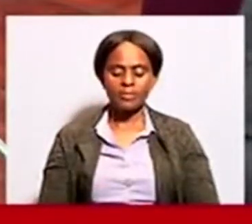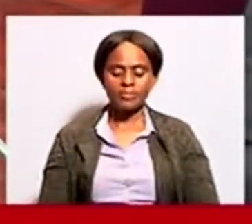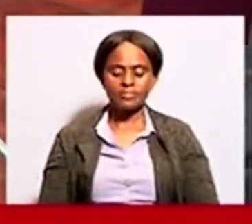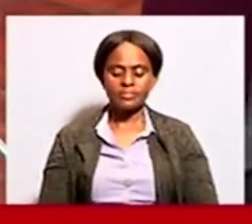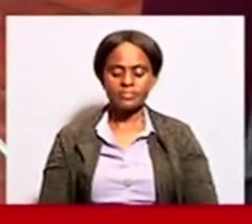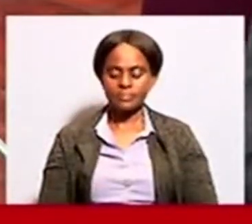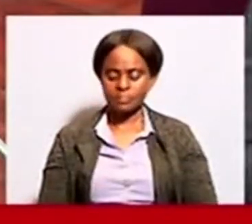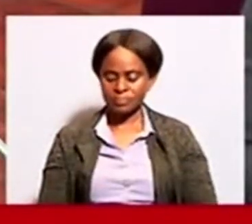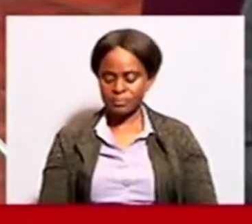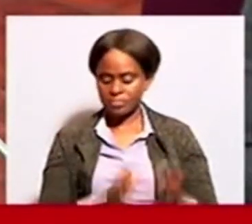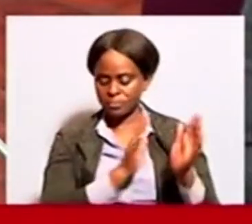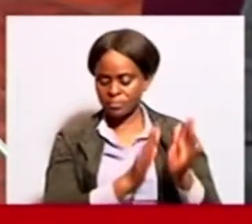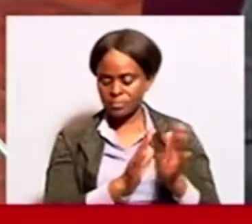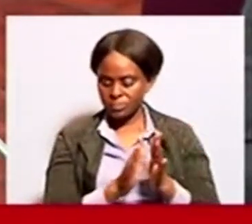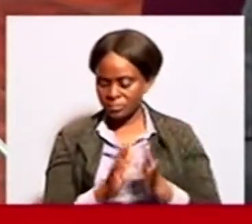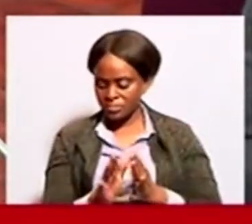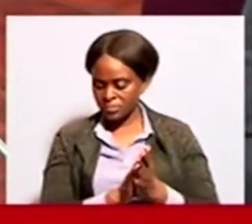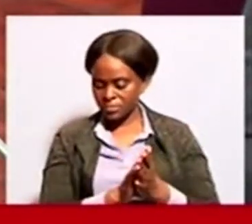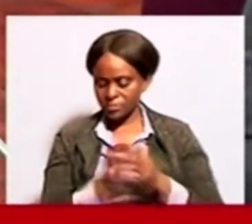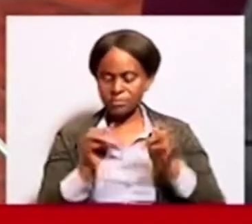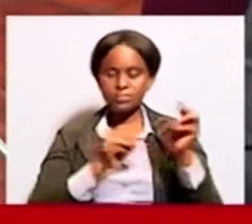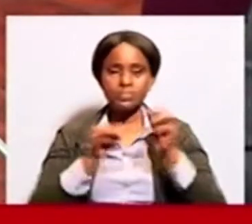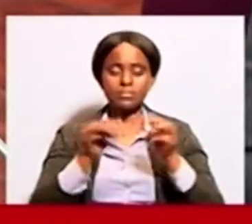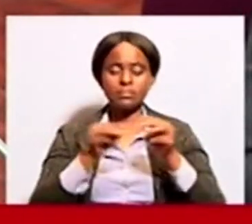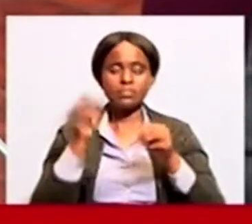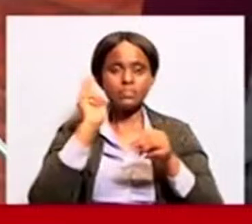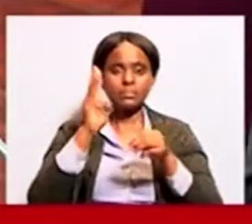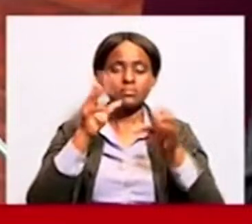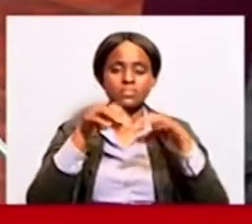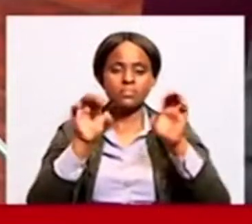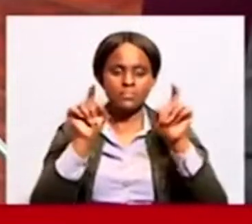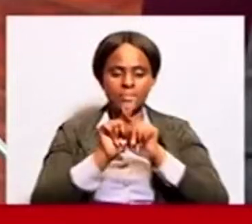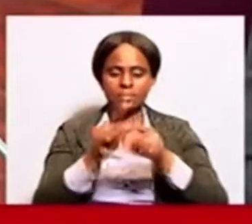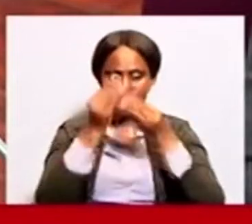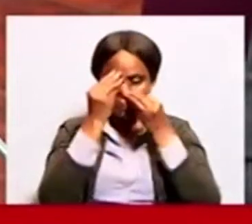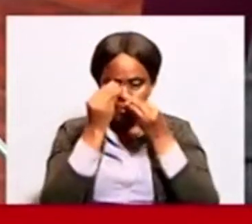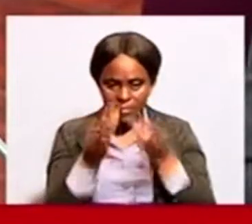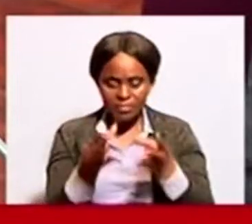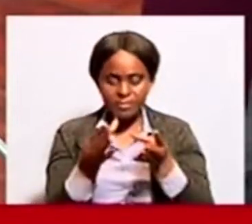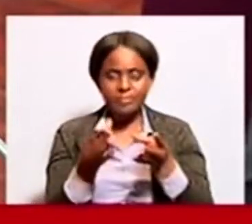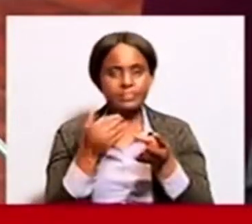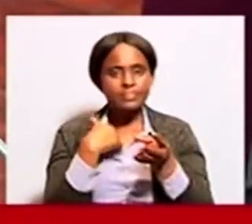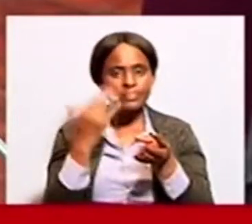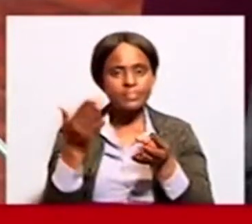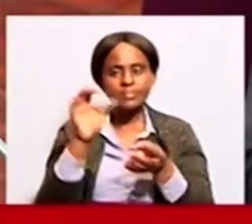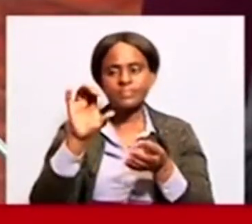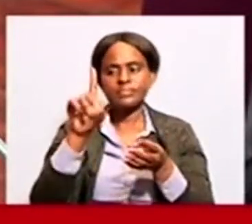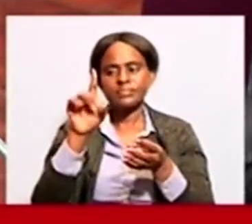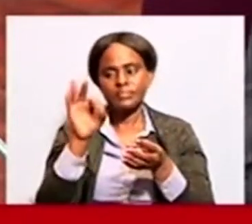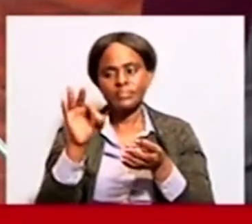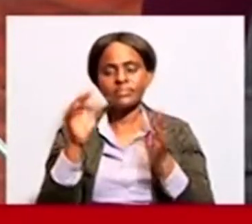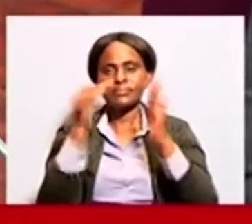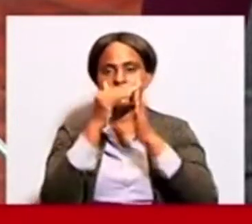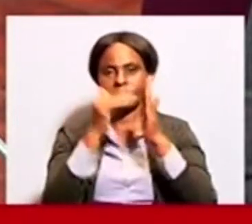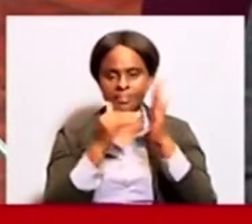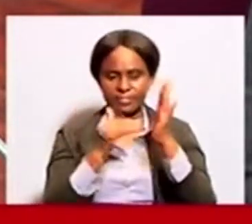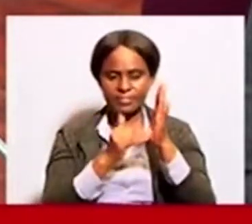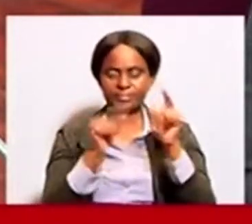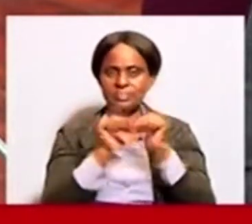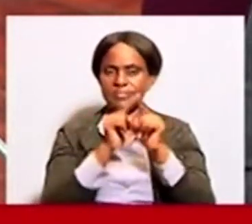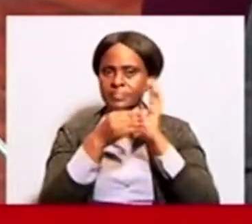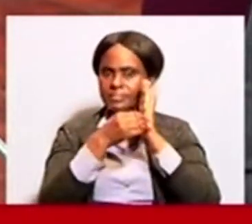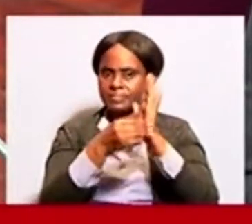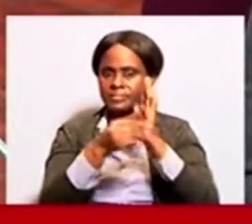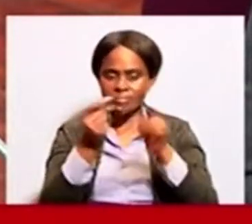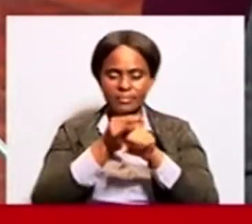Remedial measures. Management will continue to adhere to the CDF guidelines and guidance from